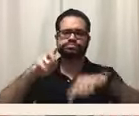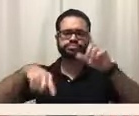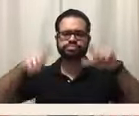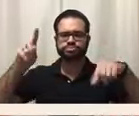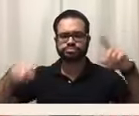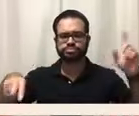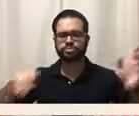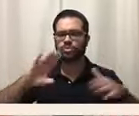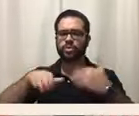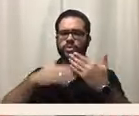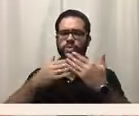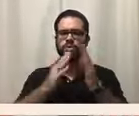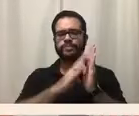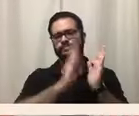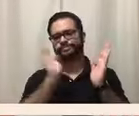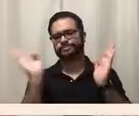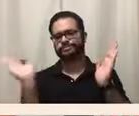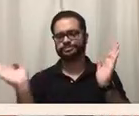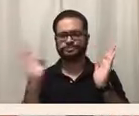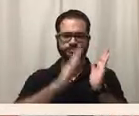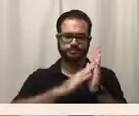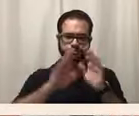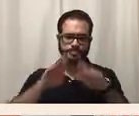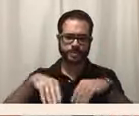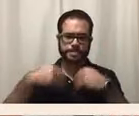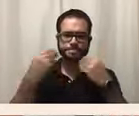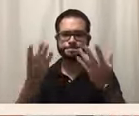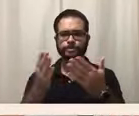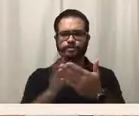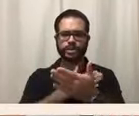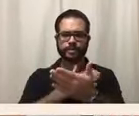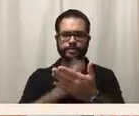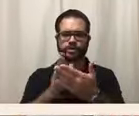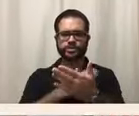lifespan, providing music therapy interventions to help you.